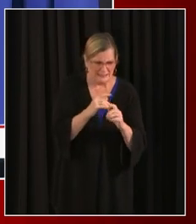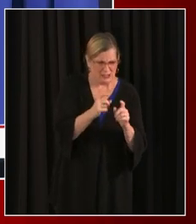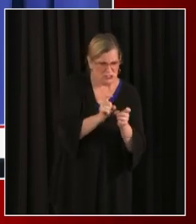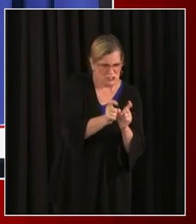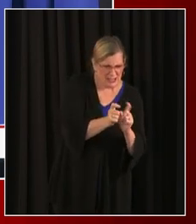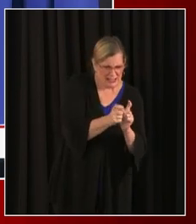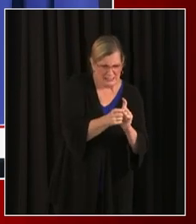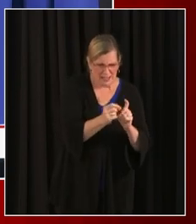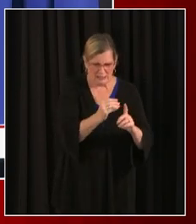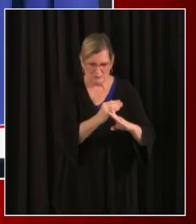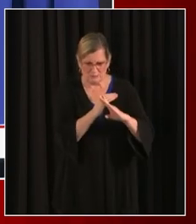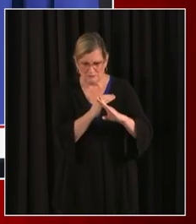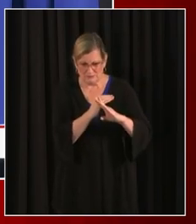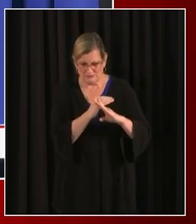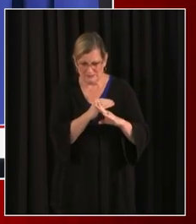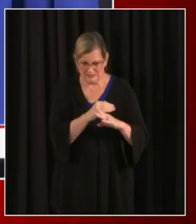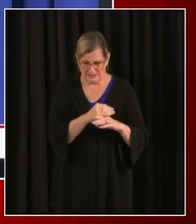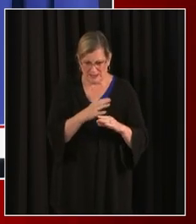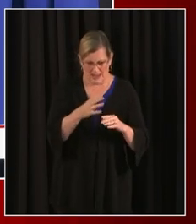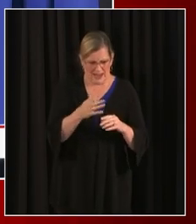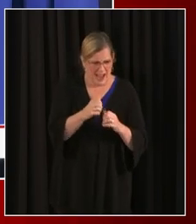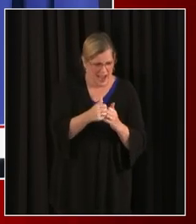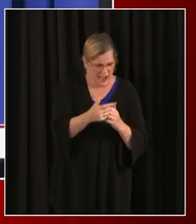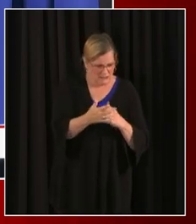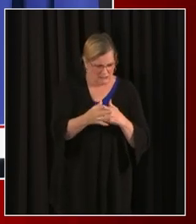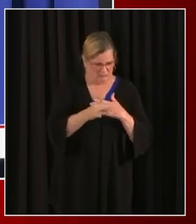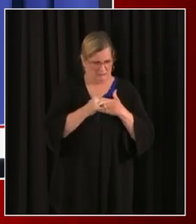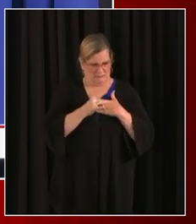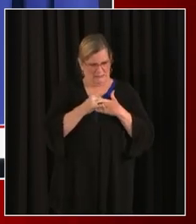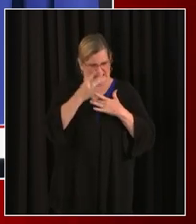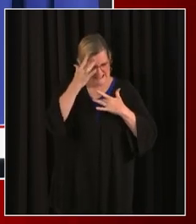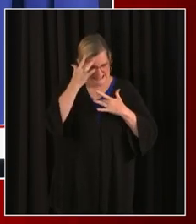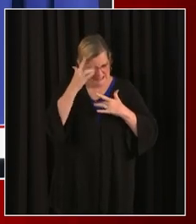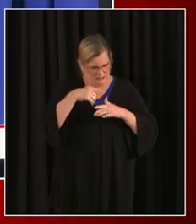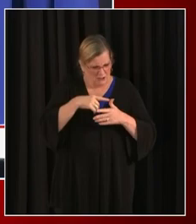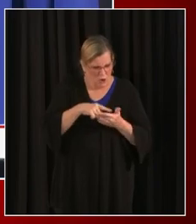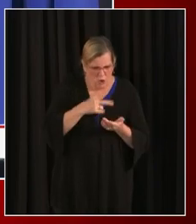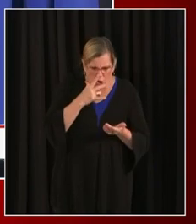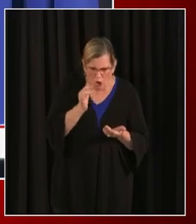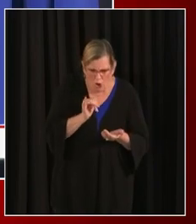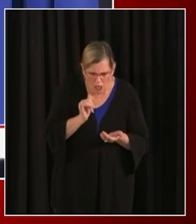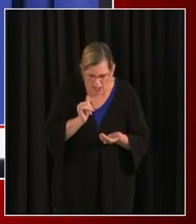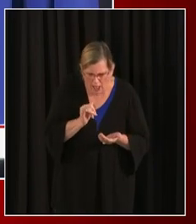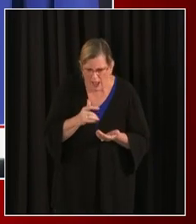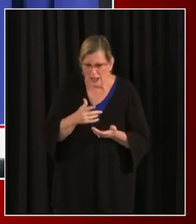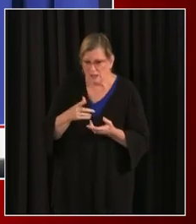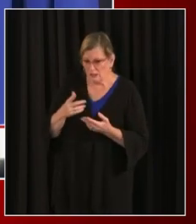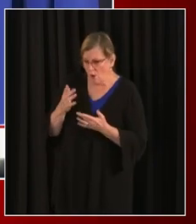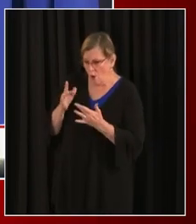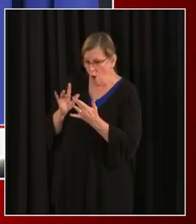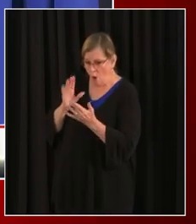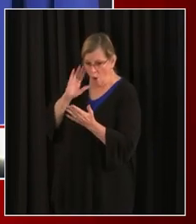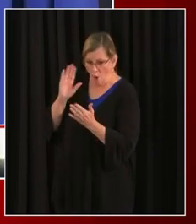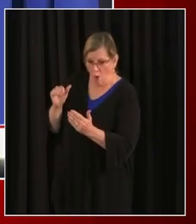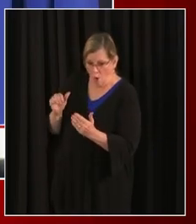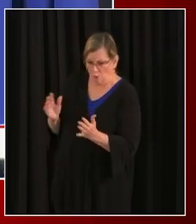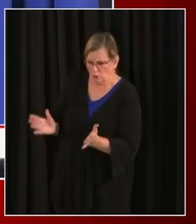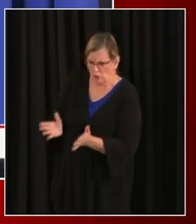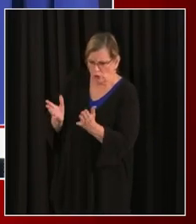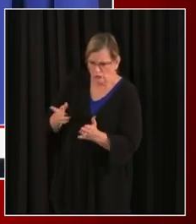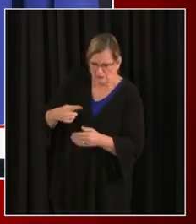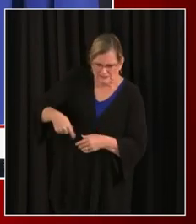particularly useful for those close contacts. It allows us to encourage them to get the testing that we recommend